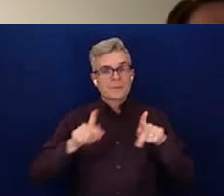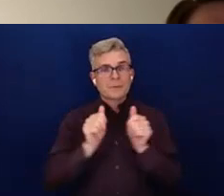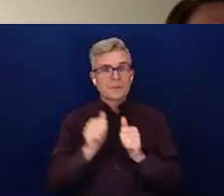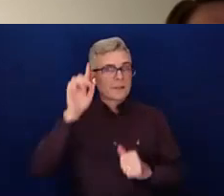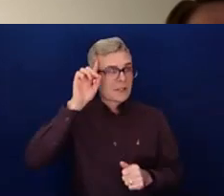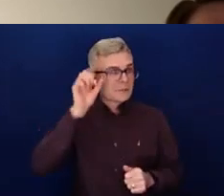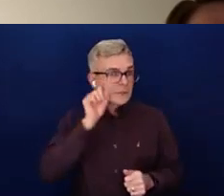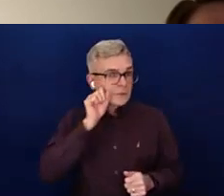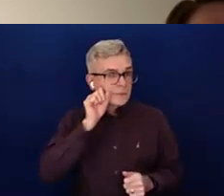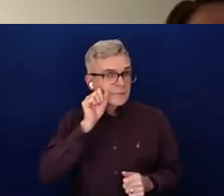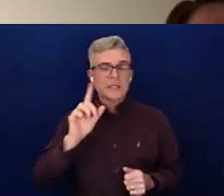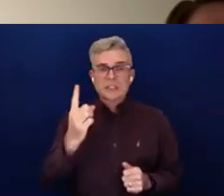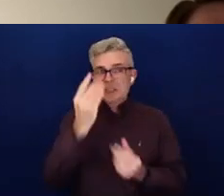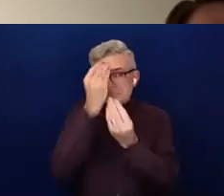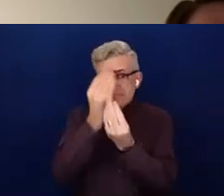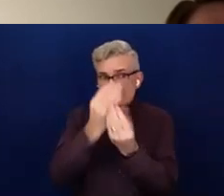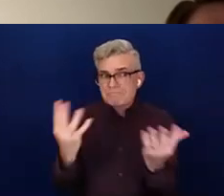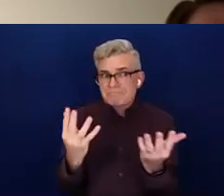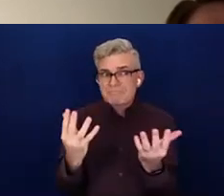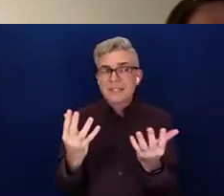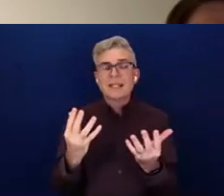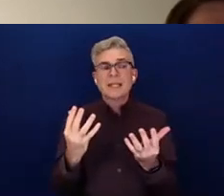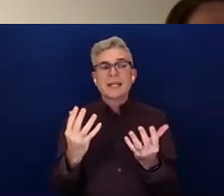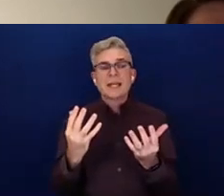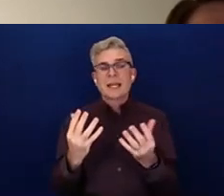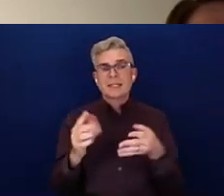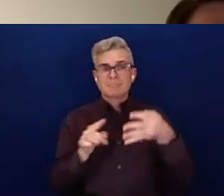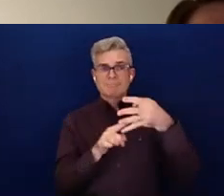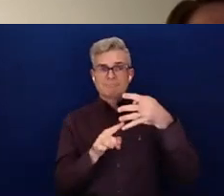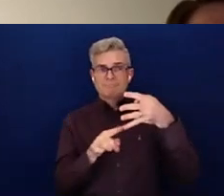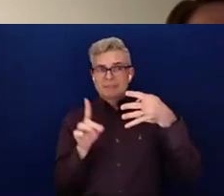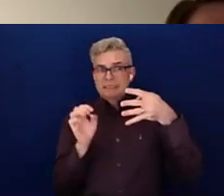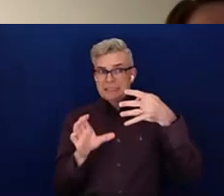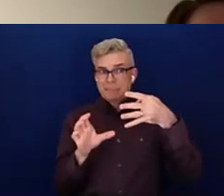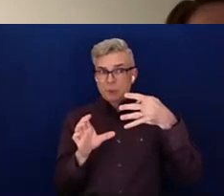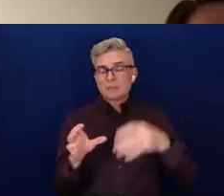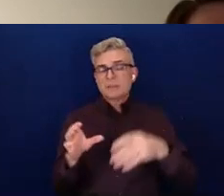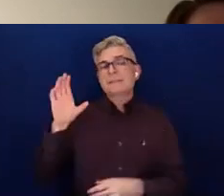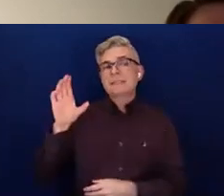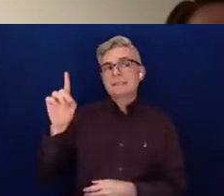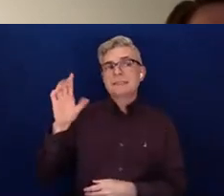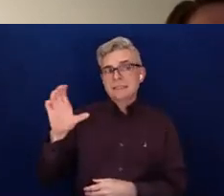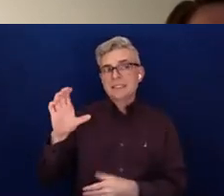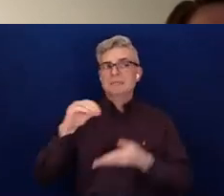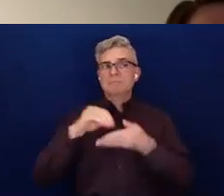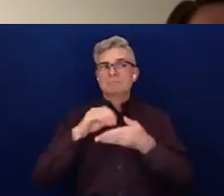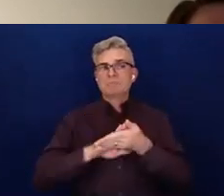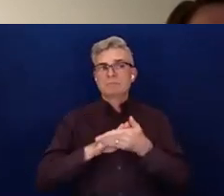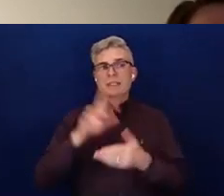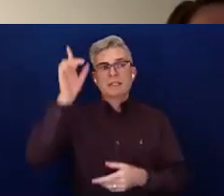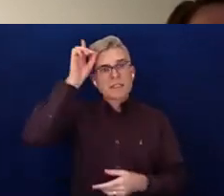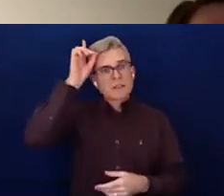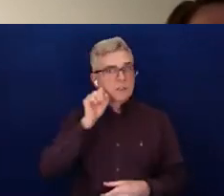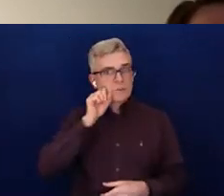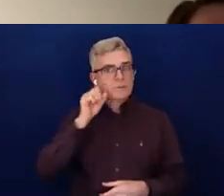make everybody on the call aware that at the end of December, the CDC put Down syndrome on the high risk